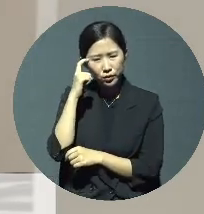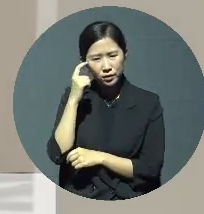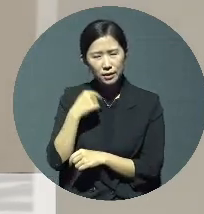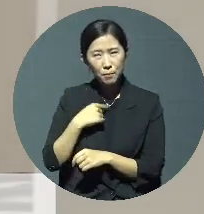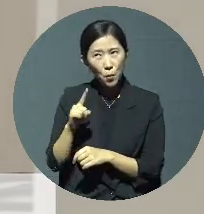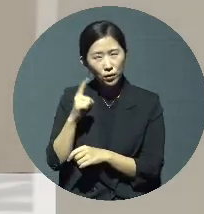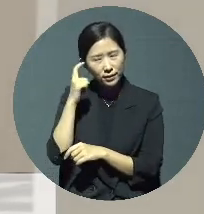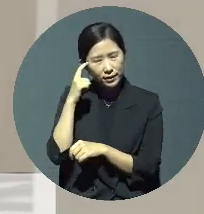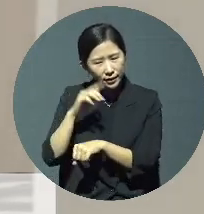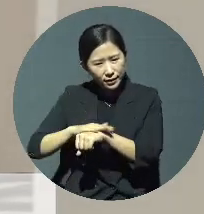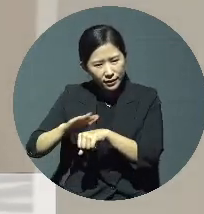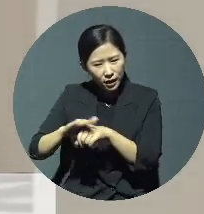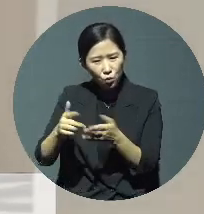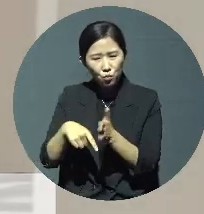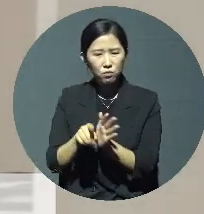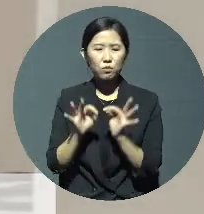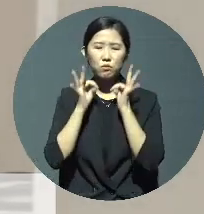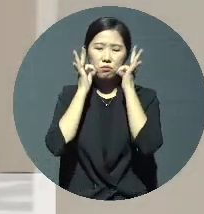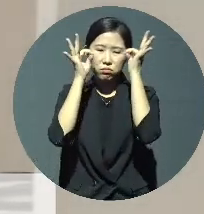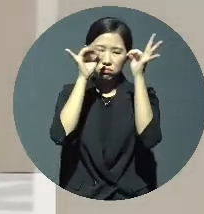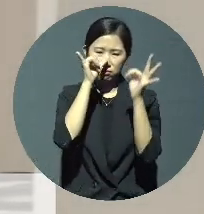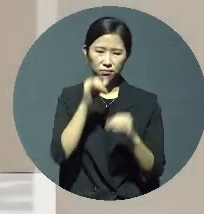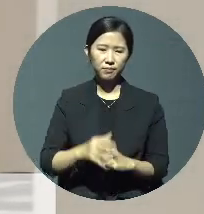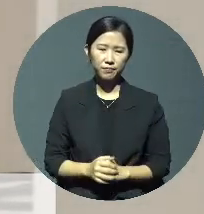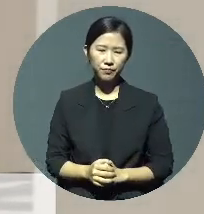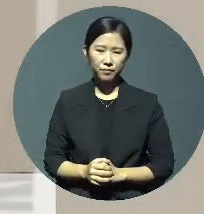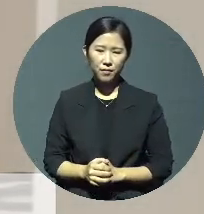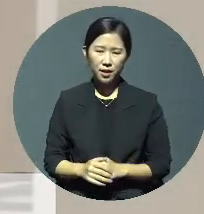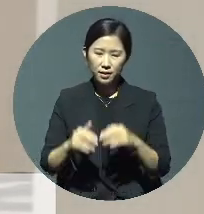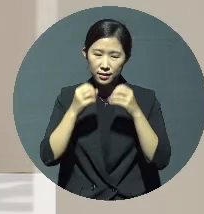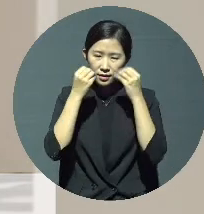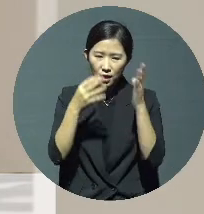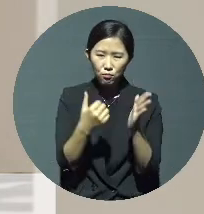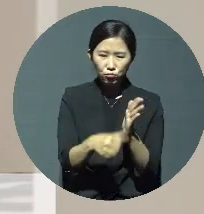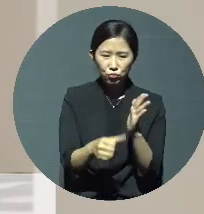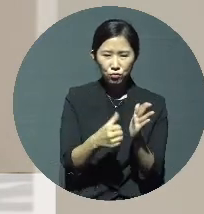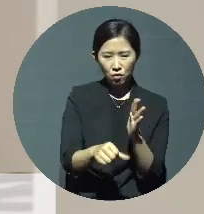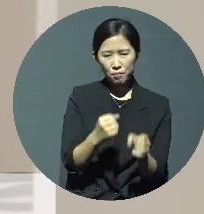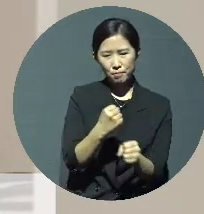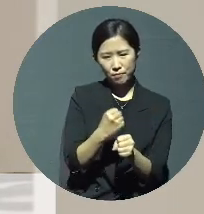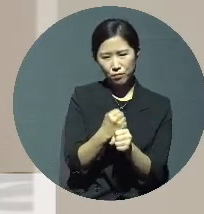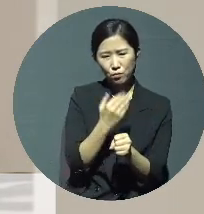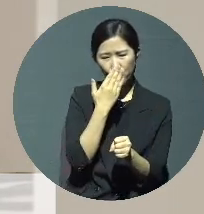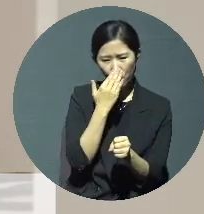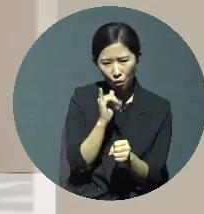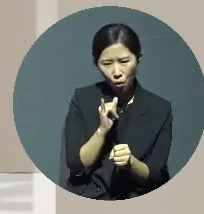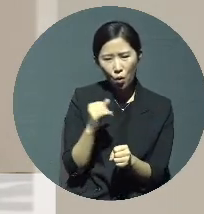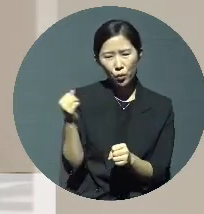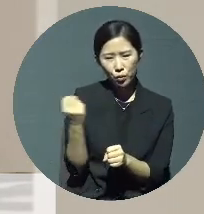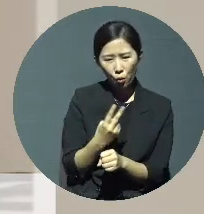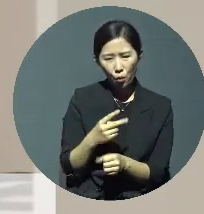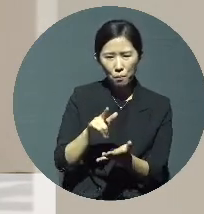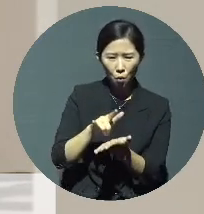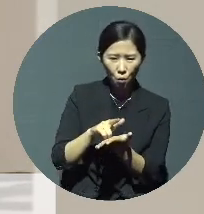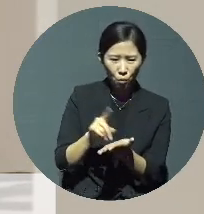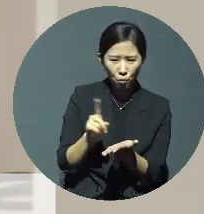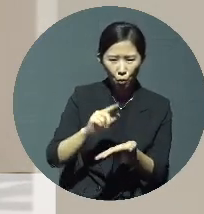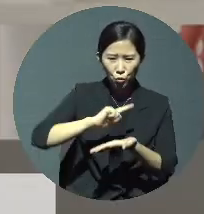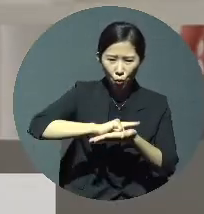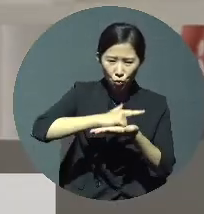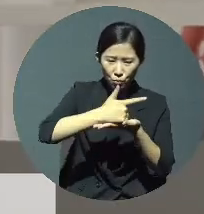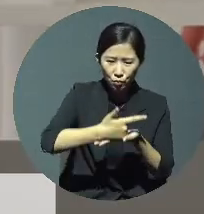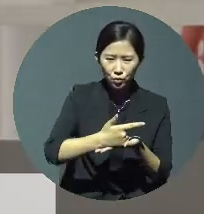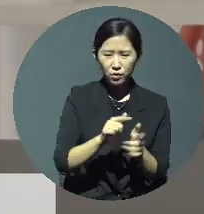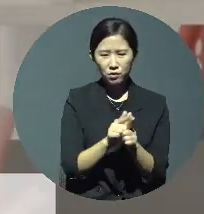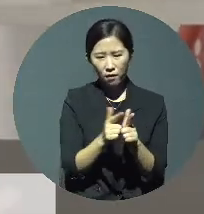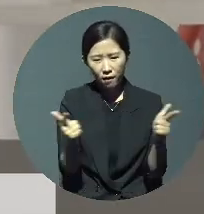can. So sometimes perhaps you don't need another piece of hardware because the device in your pocket or the screen you already have, the notebook or whatever it